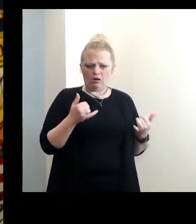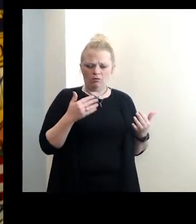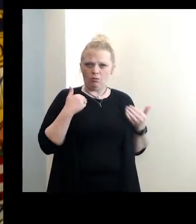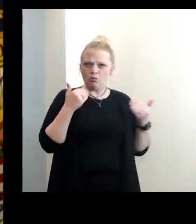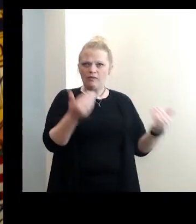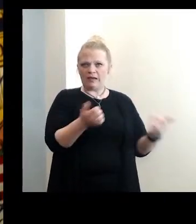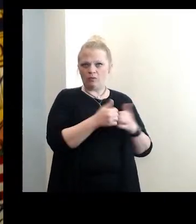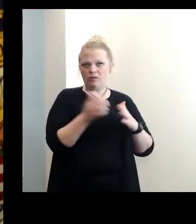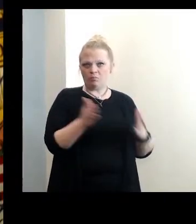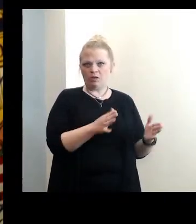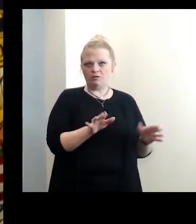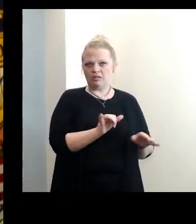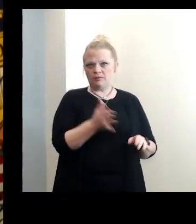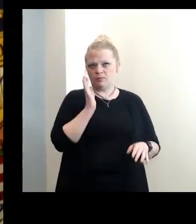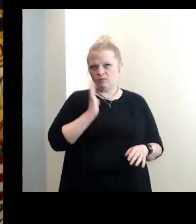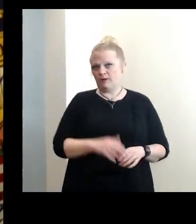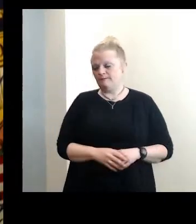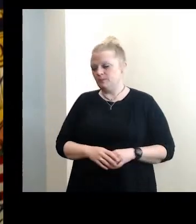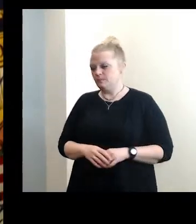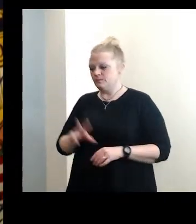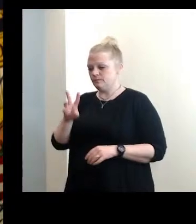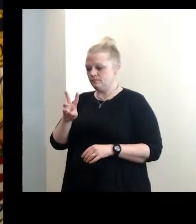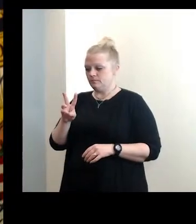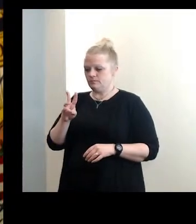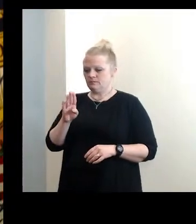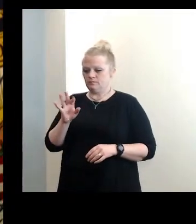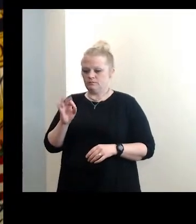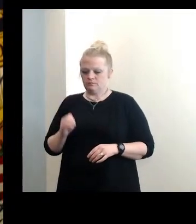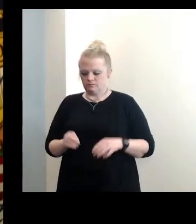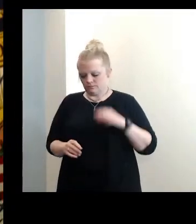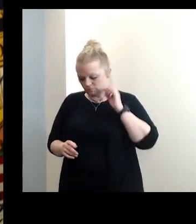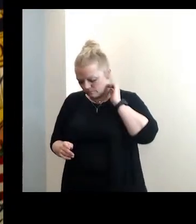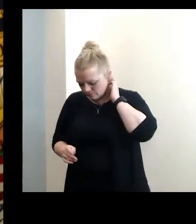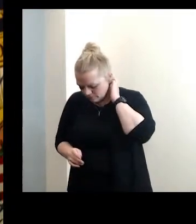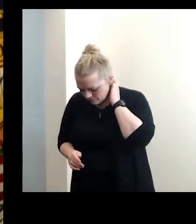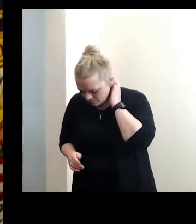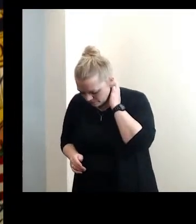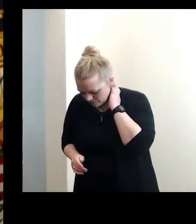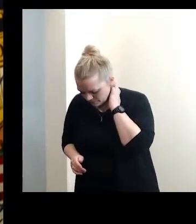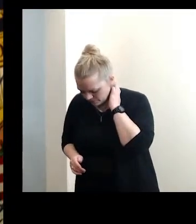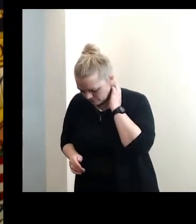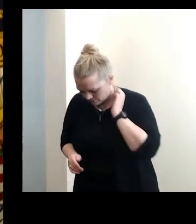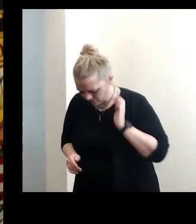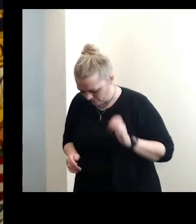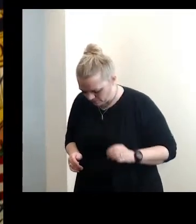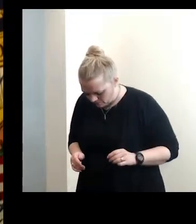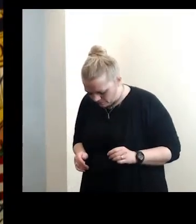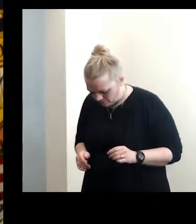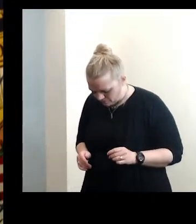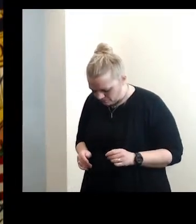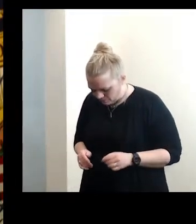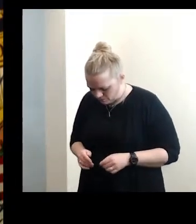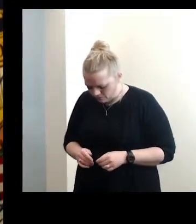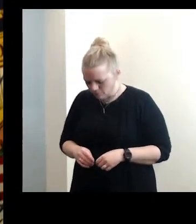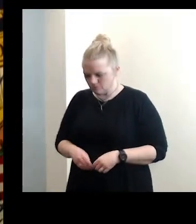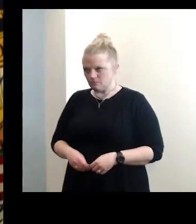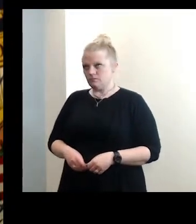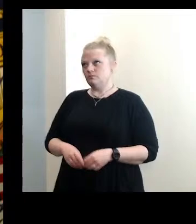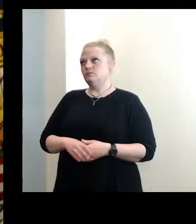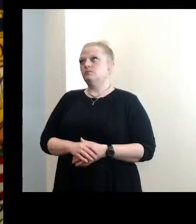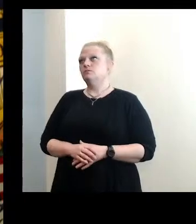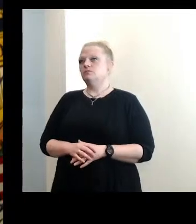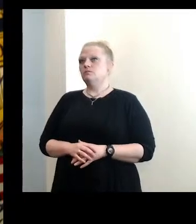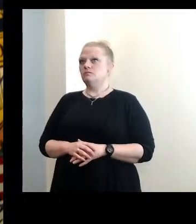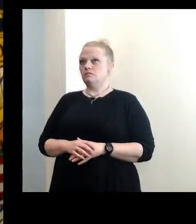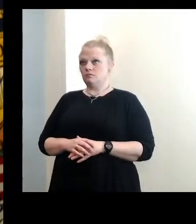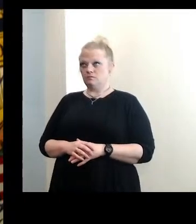with the plan as it was. WBFO, anybody on from WBFO? Yes, Mark, Mike Desmond. Let